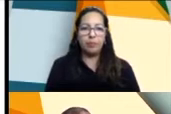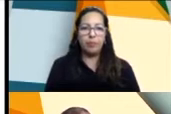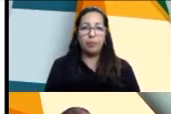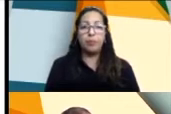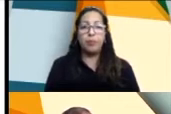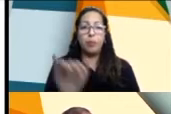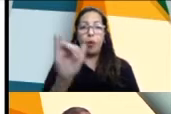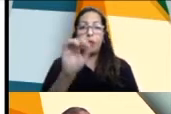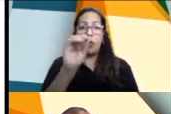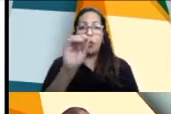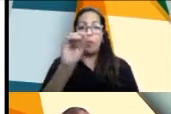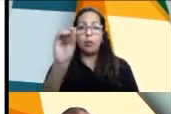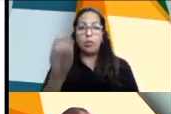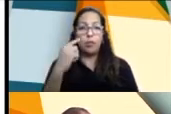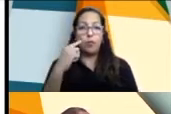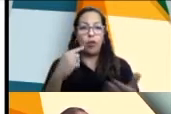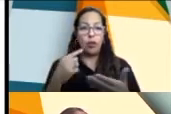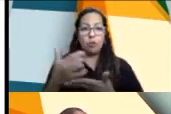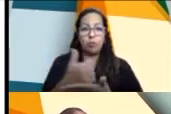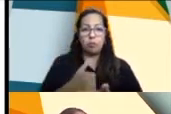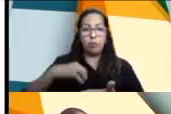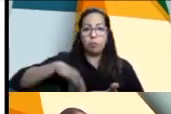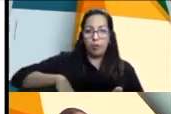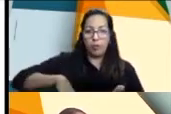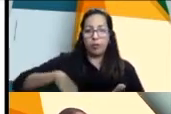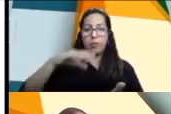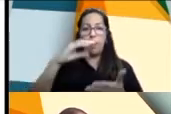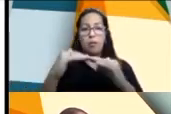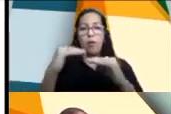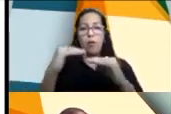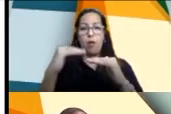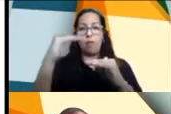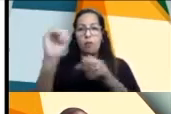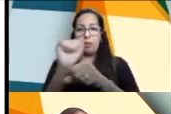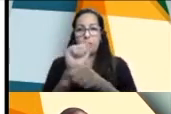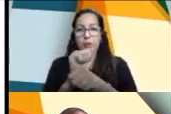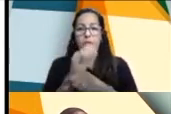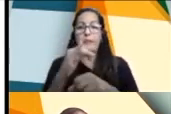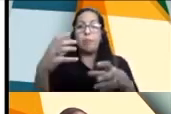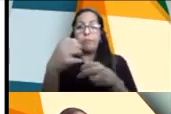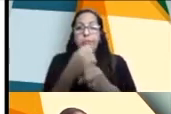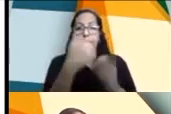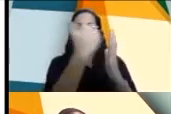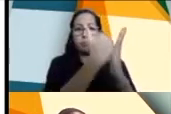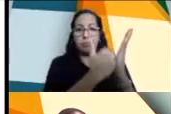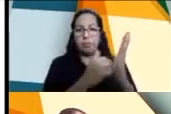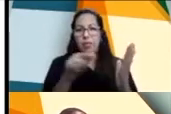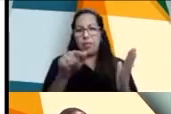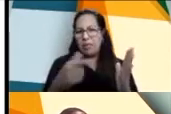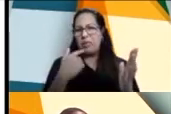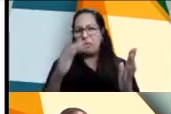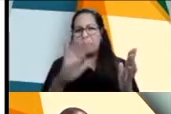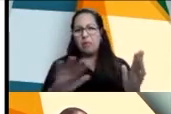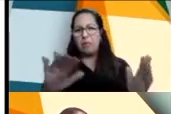you considering for profit and overhead separately, and then you need to sum up these costs. This basically column